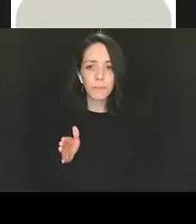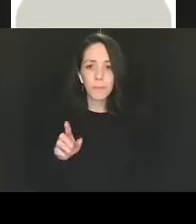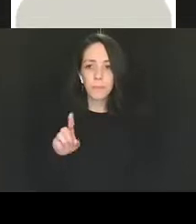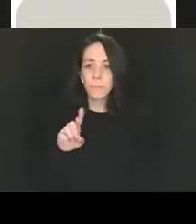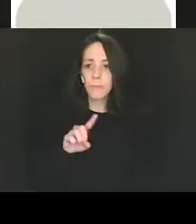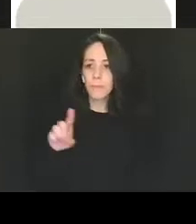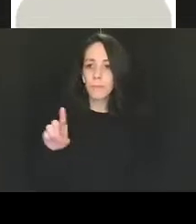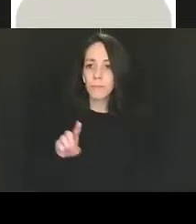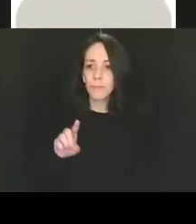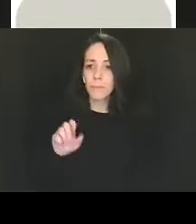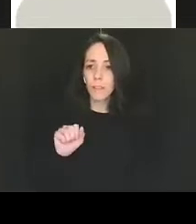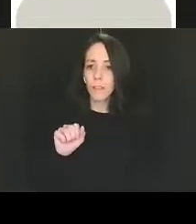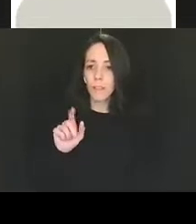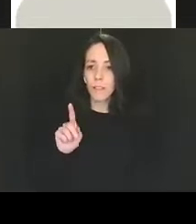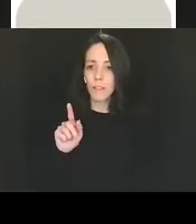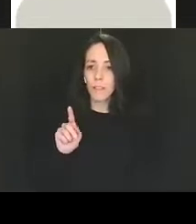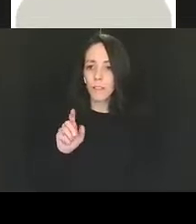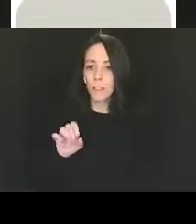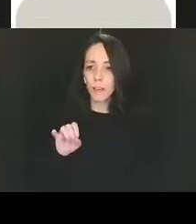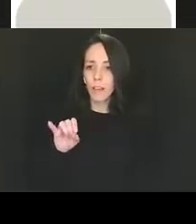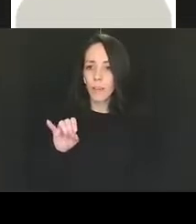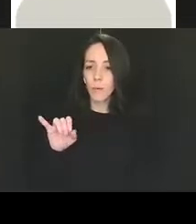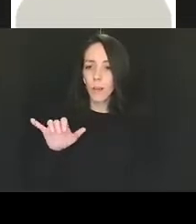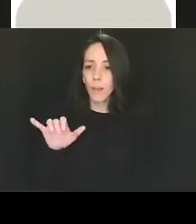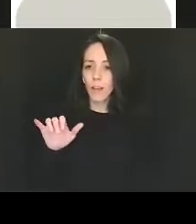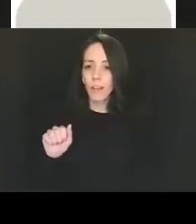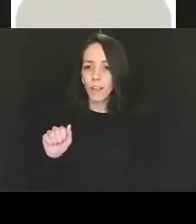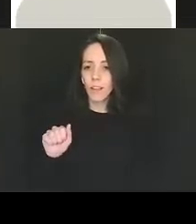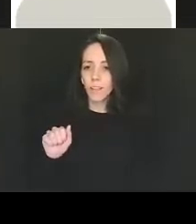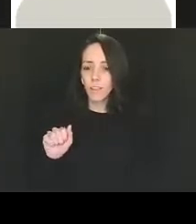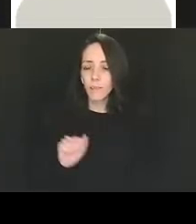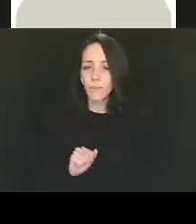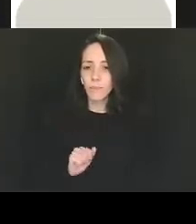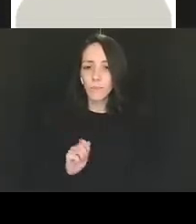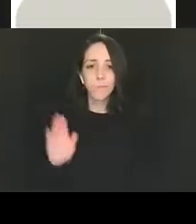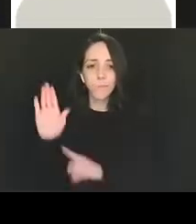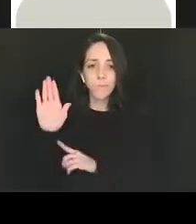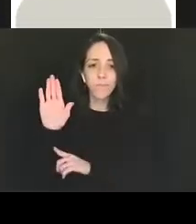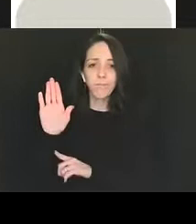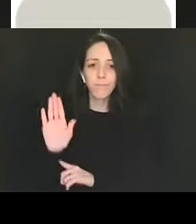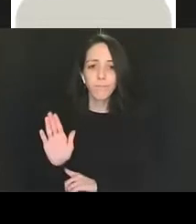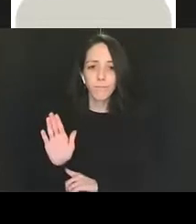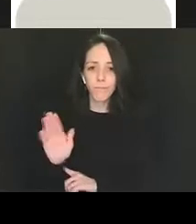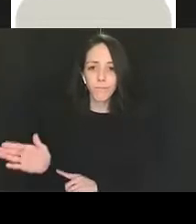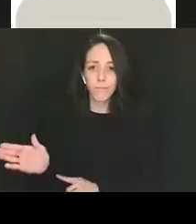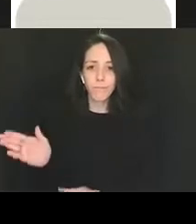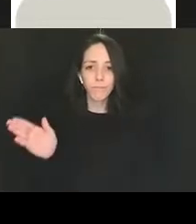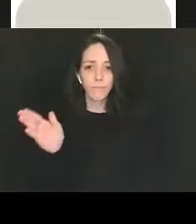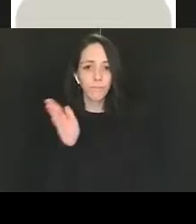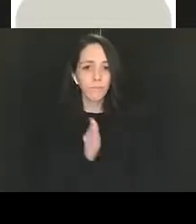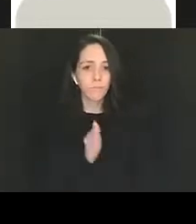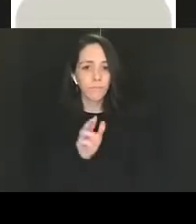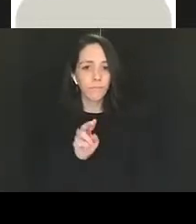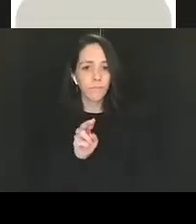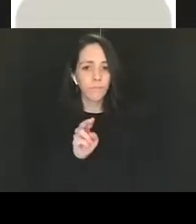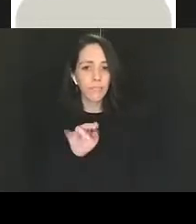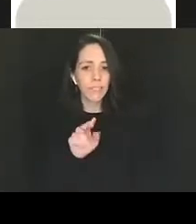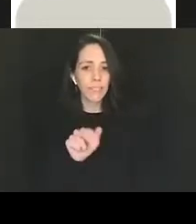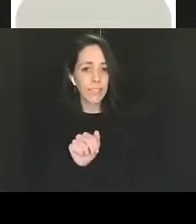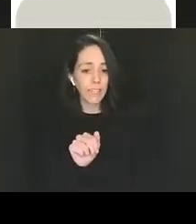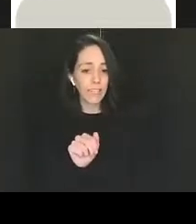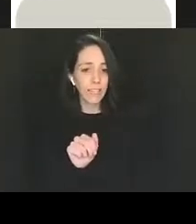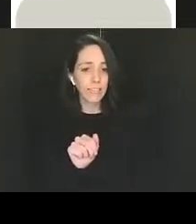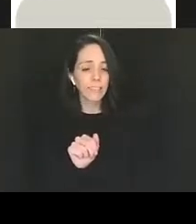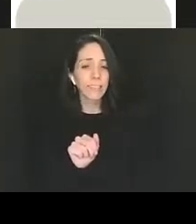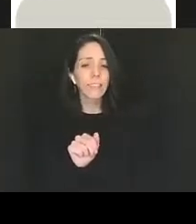Zachariah had the hand up first, but then it went down. So we'll take Nina because that's the one that I saw, and then we'll go back over